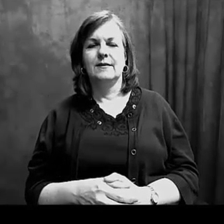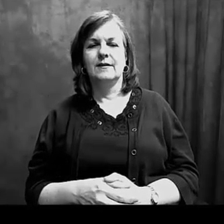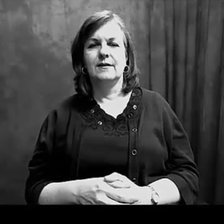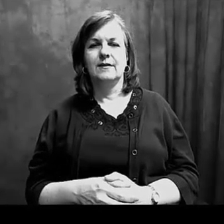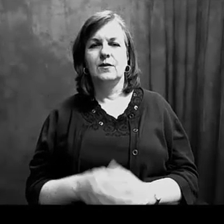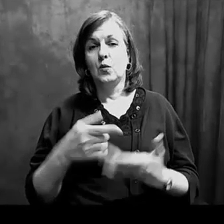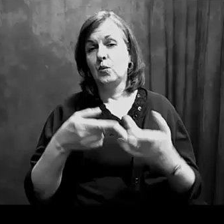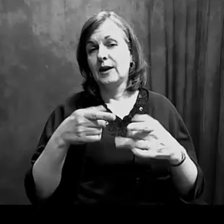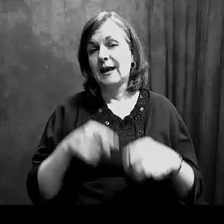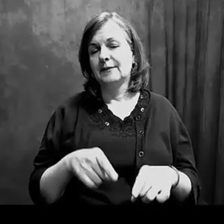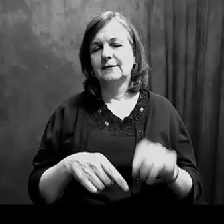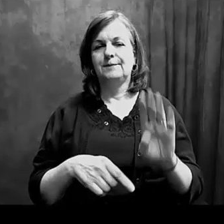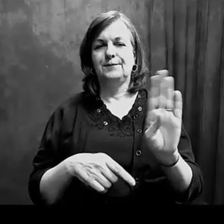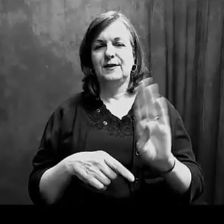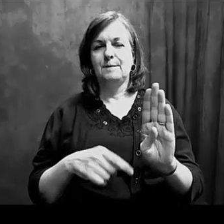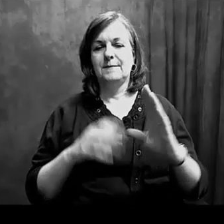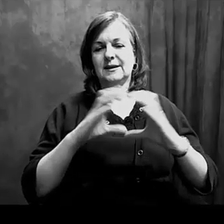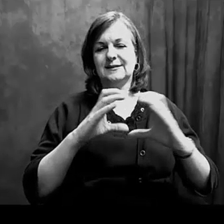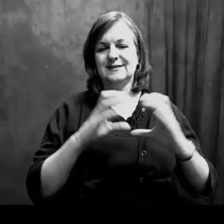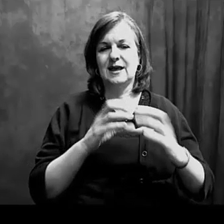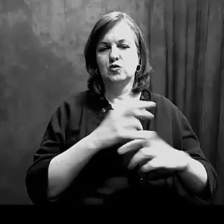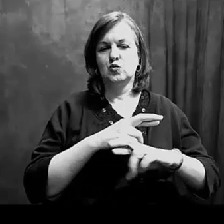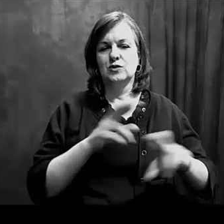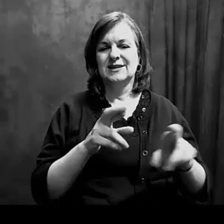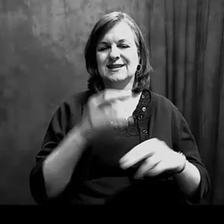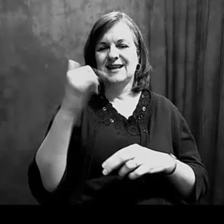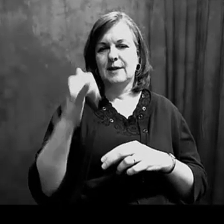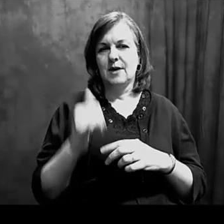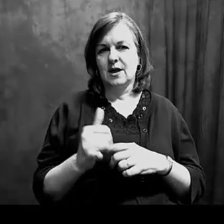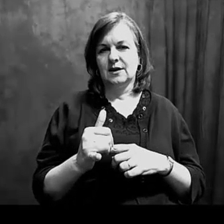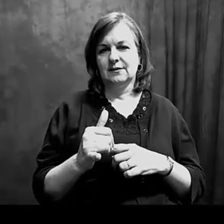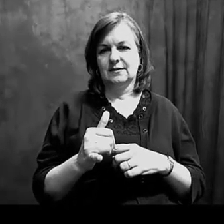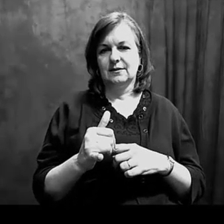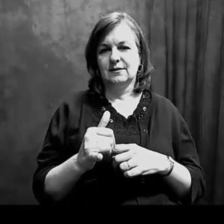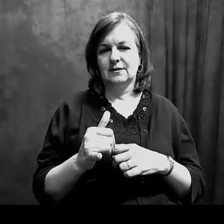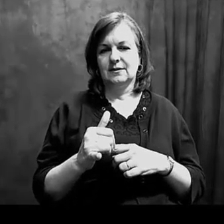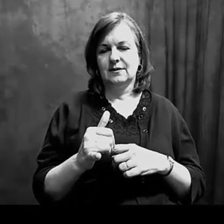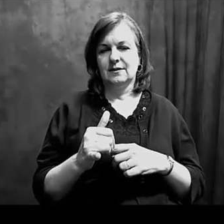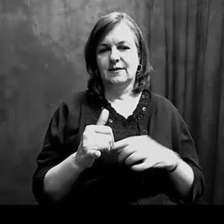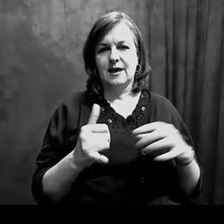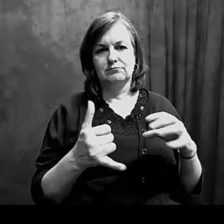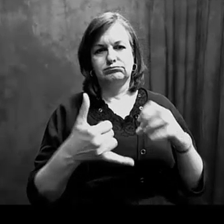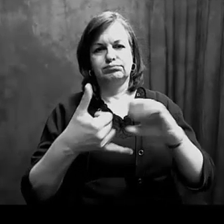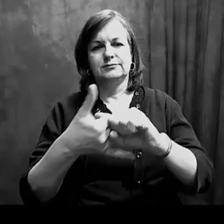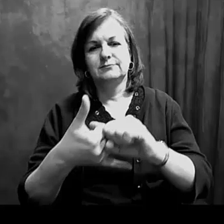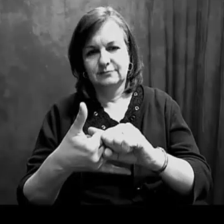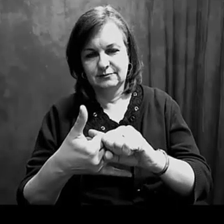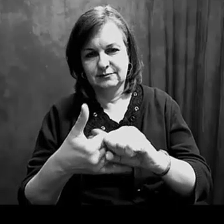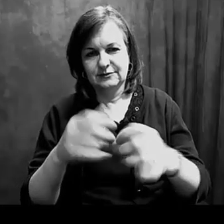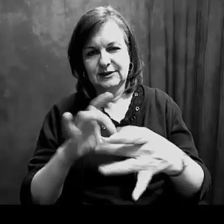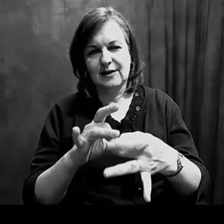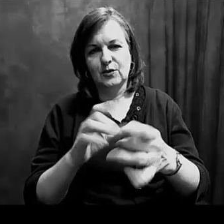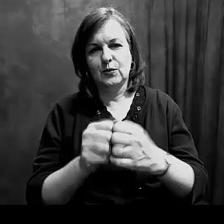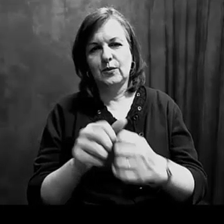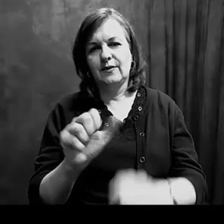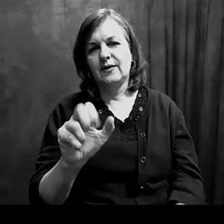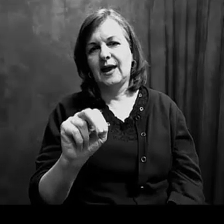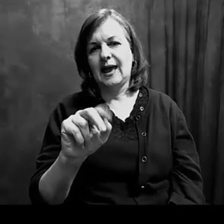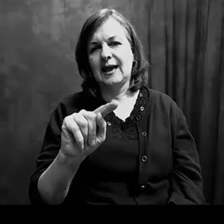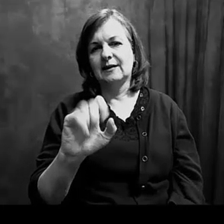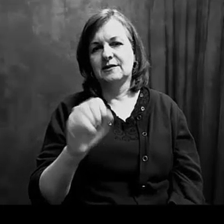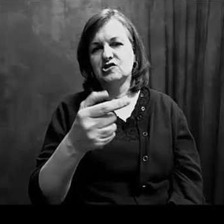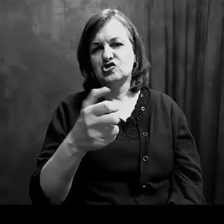these B cells to release these antibodies that are going to come in and help you target the